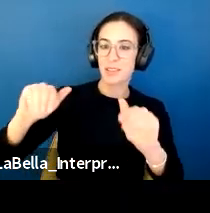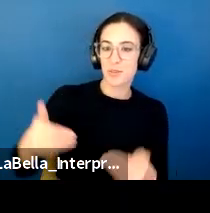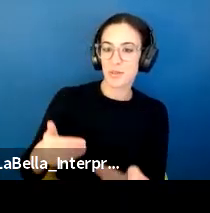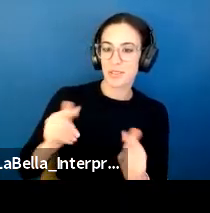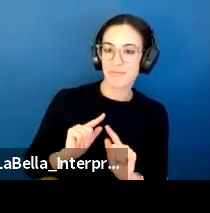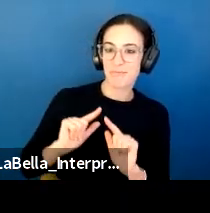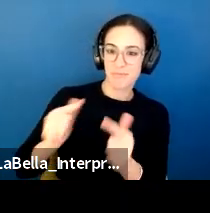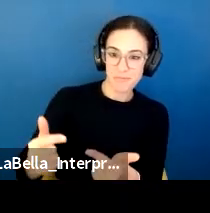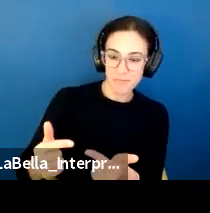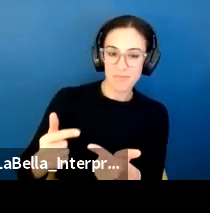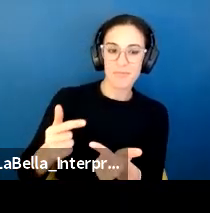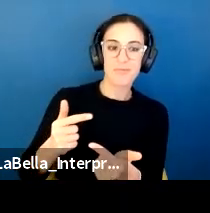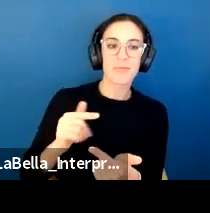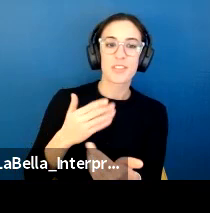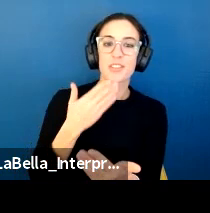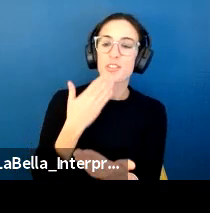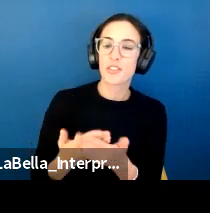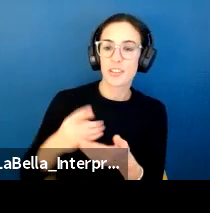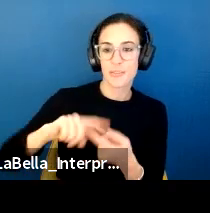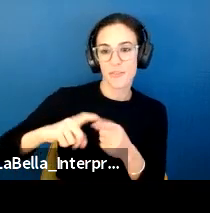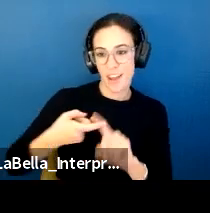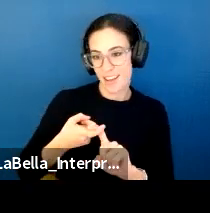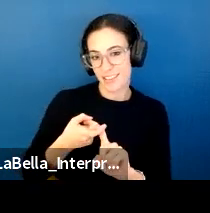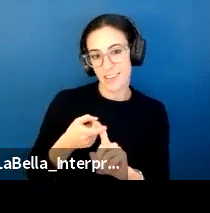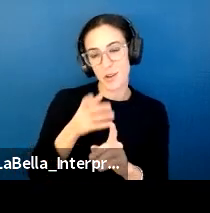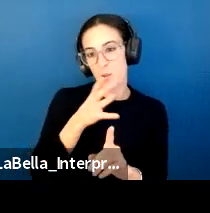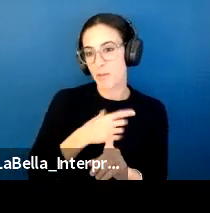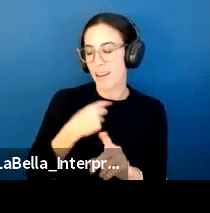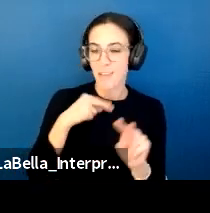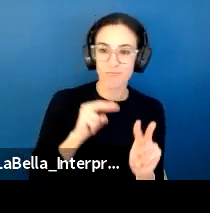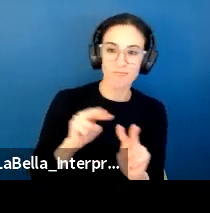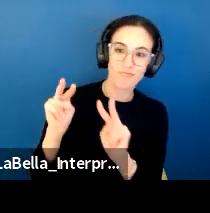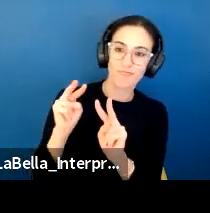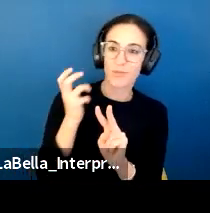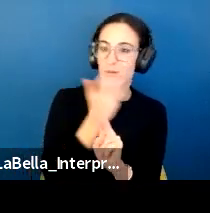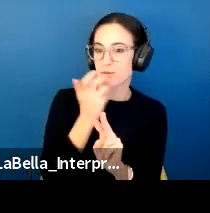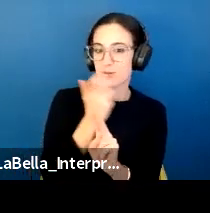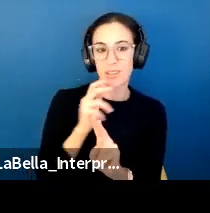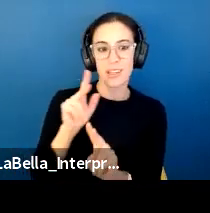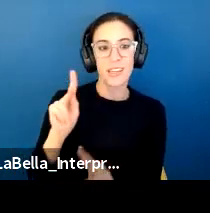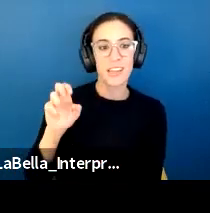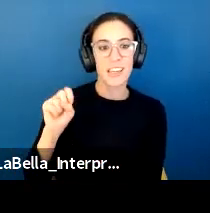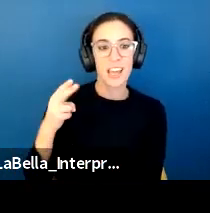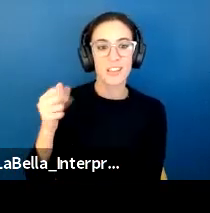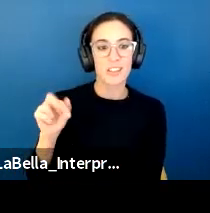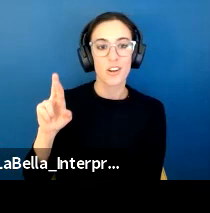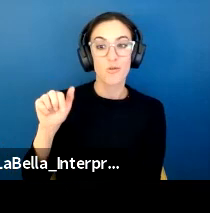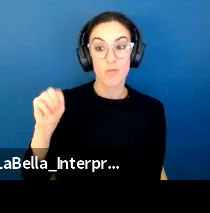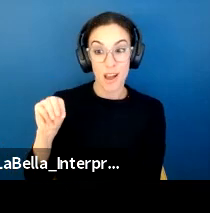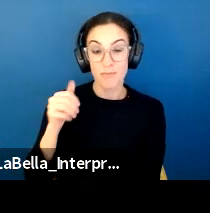passing the torch to a good friend and a woman I admire greatly, Keisha Ram, who is a senator from Chittenden